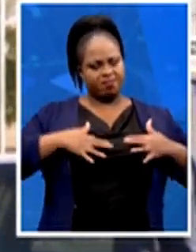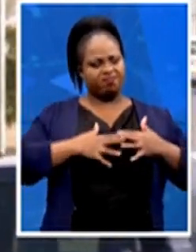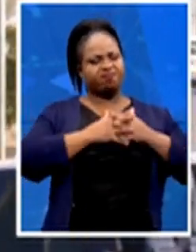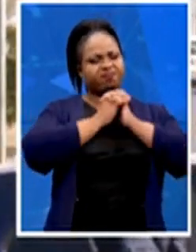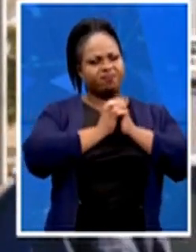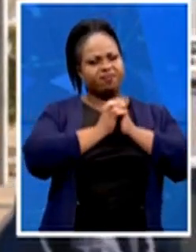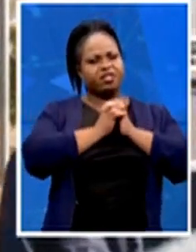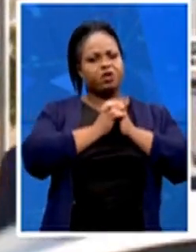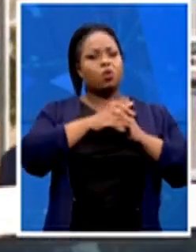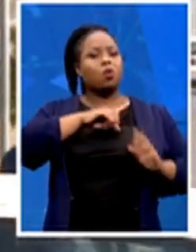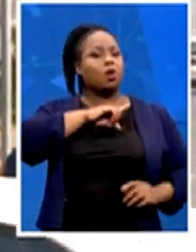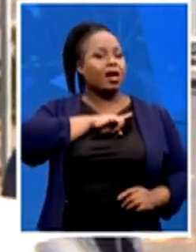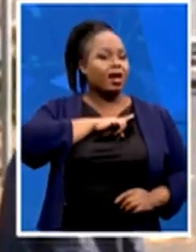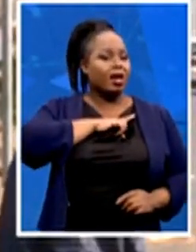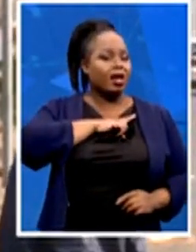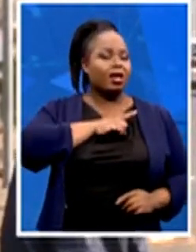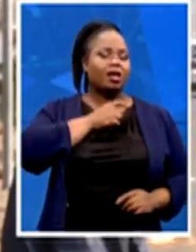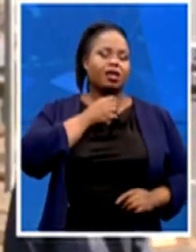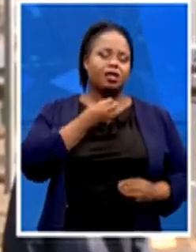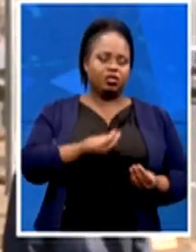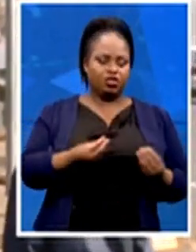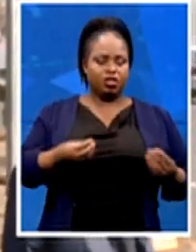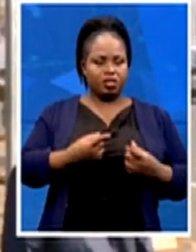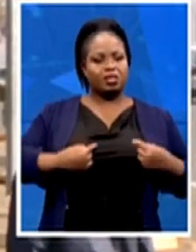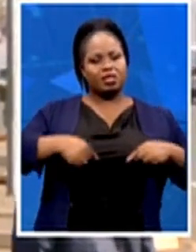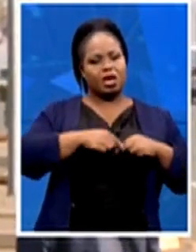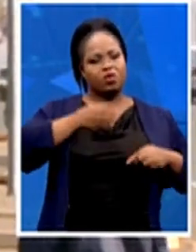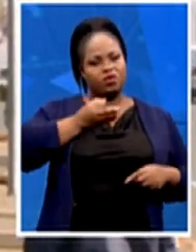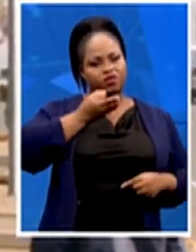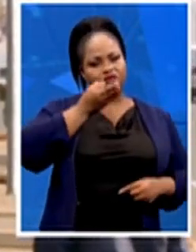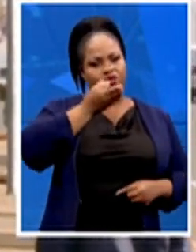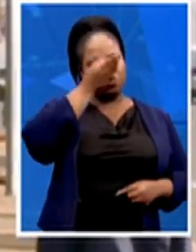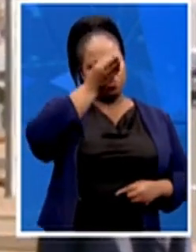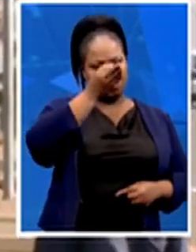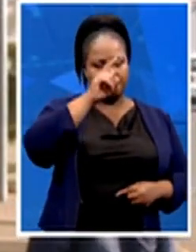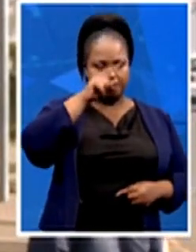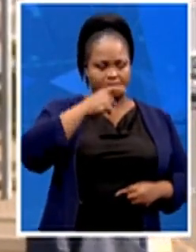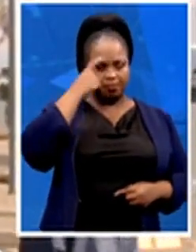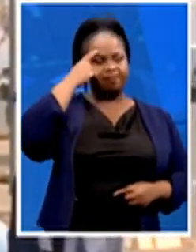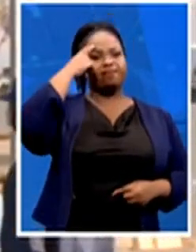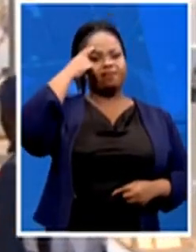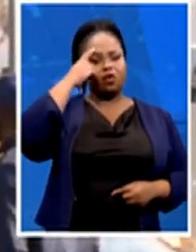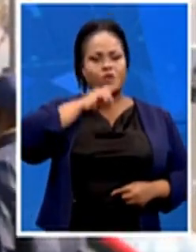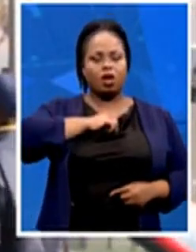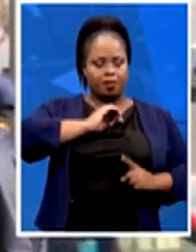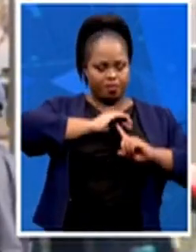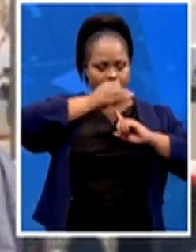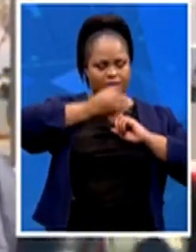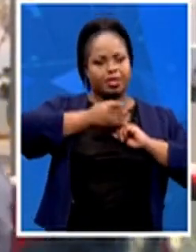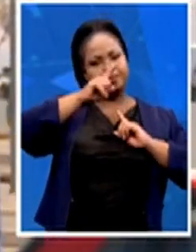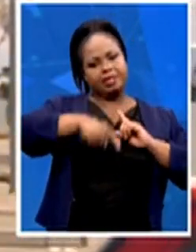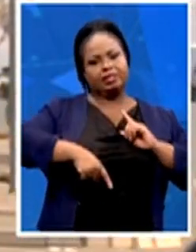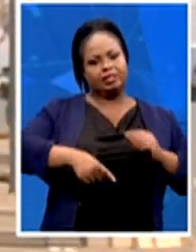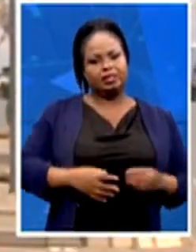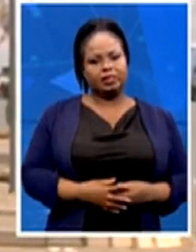It's the future of our kids. We definitely need to protect the future of our kids, because the infrastructure